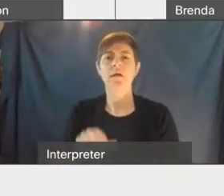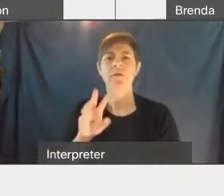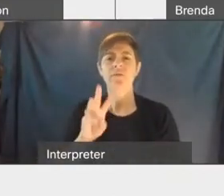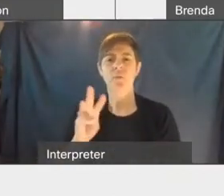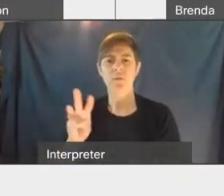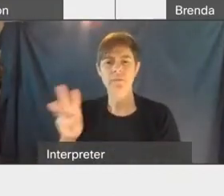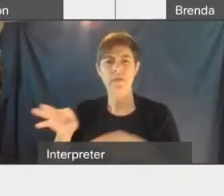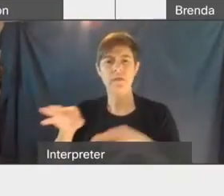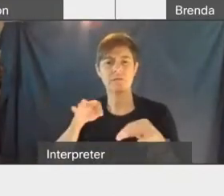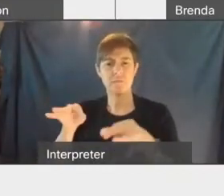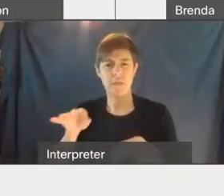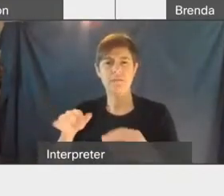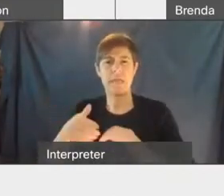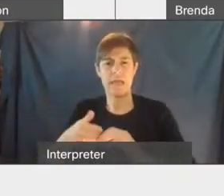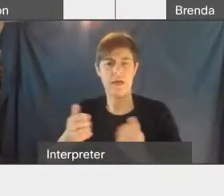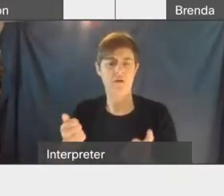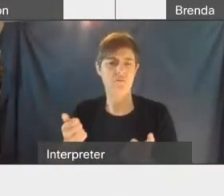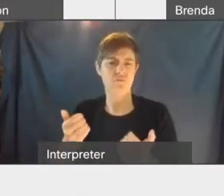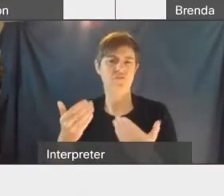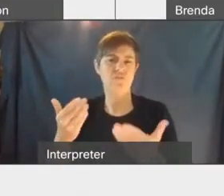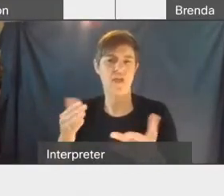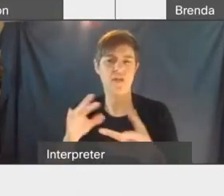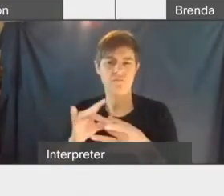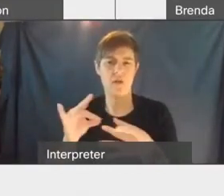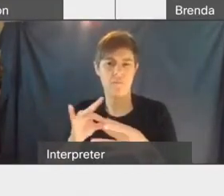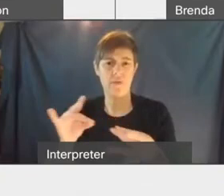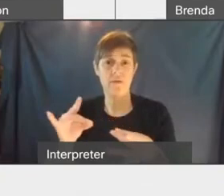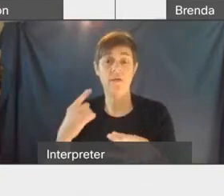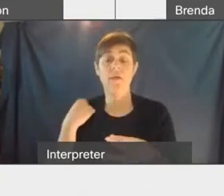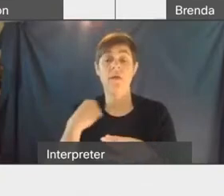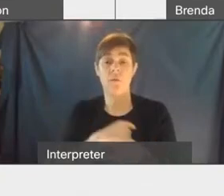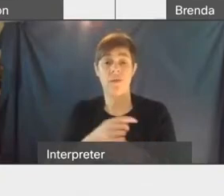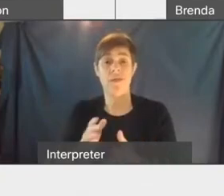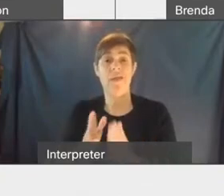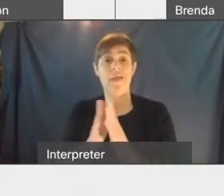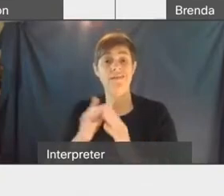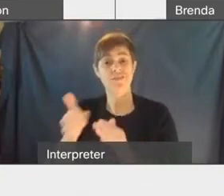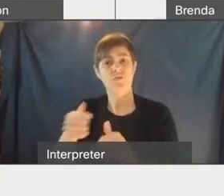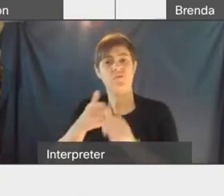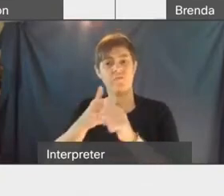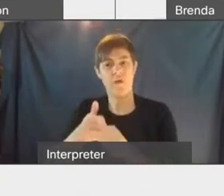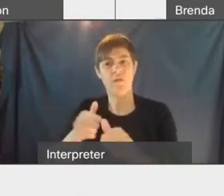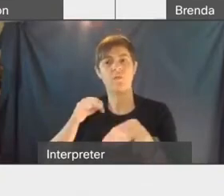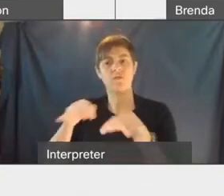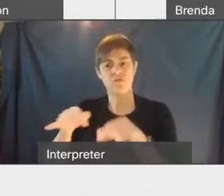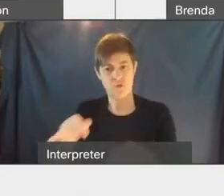for providing the comments, and we do ask that you follow those instructions.